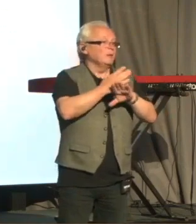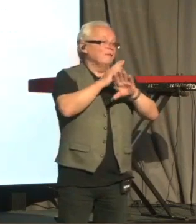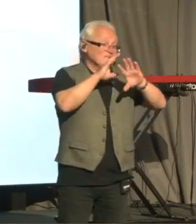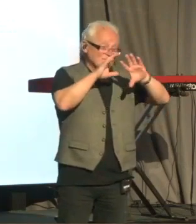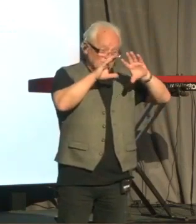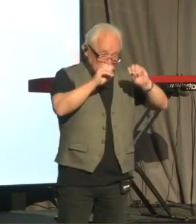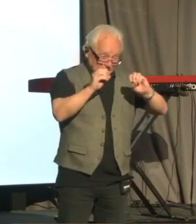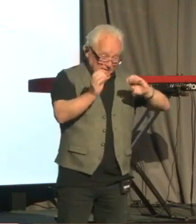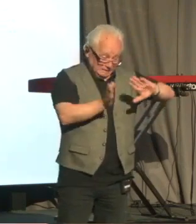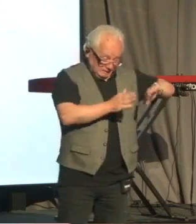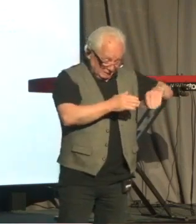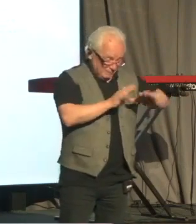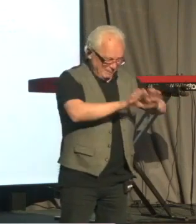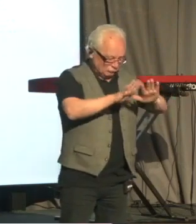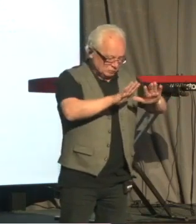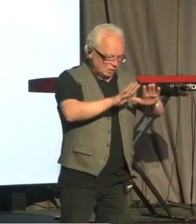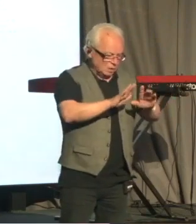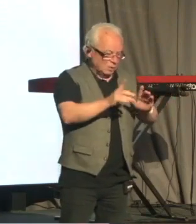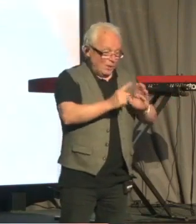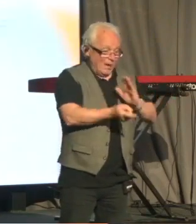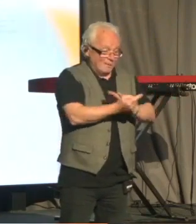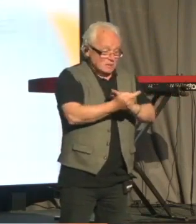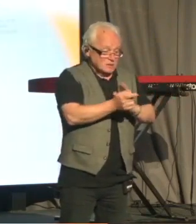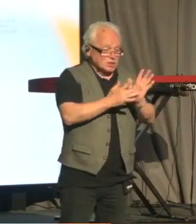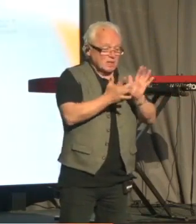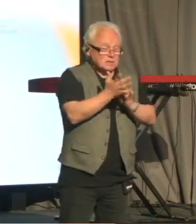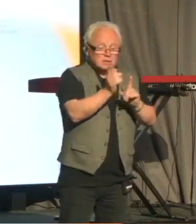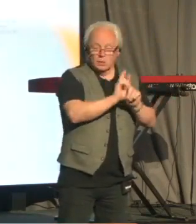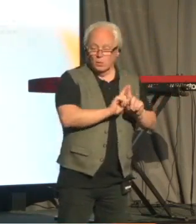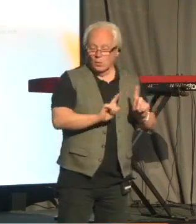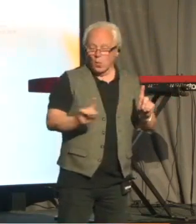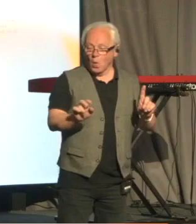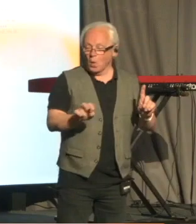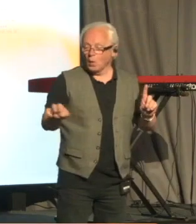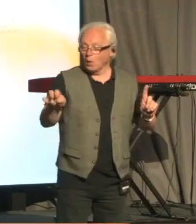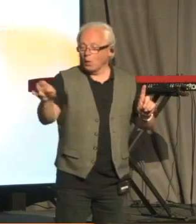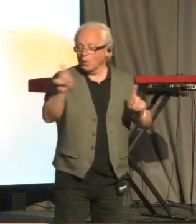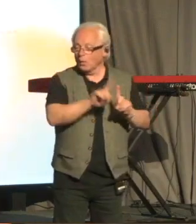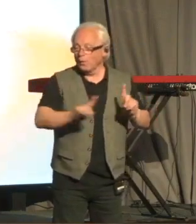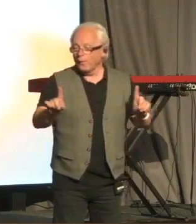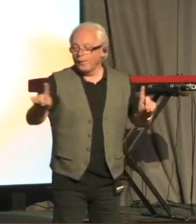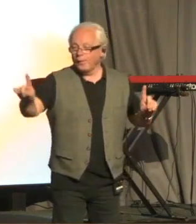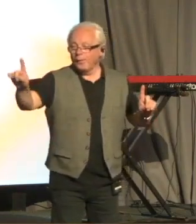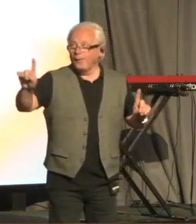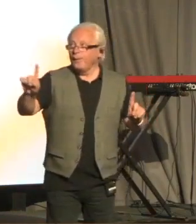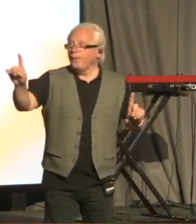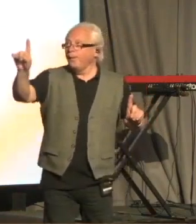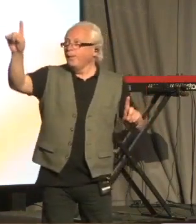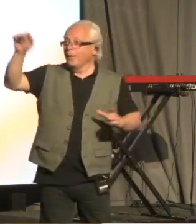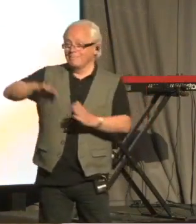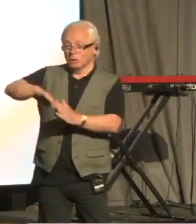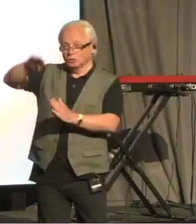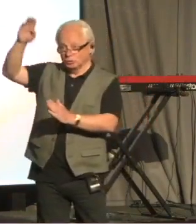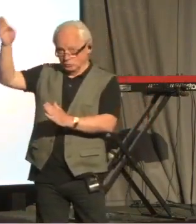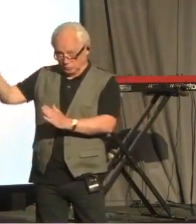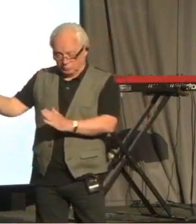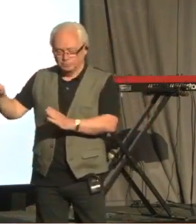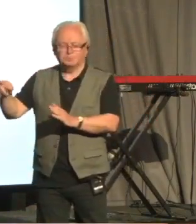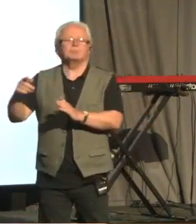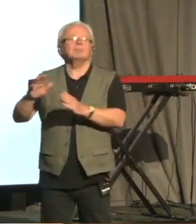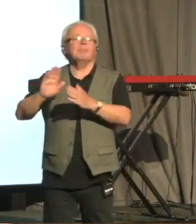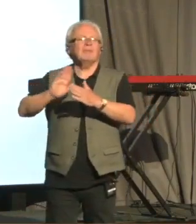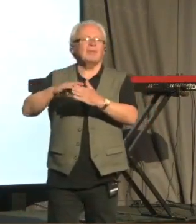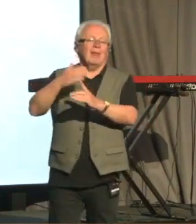mountainside. And the disciples leave shortly after him. And then we see that later on that night,